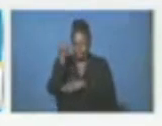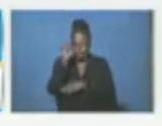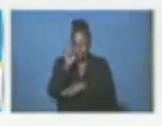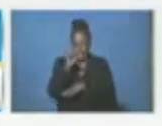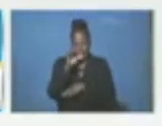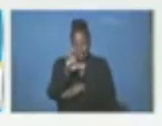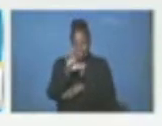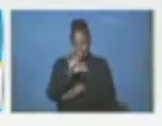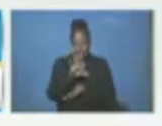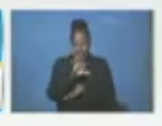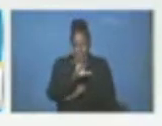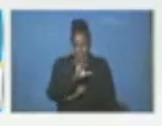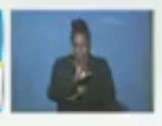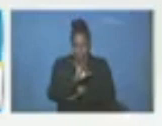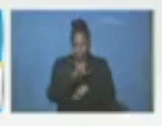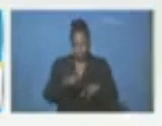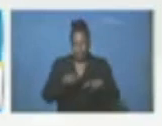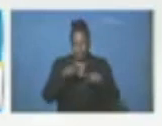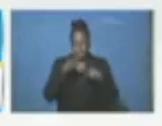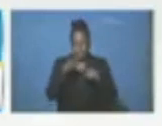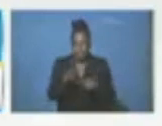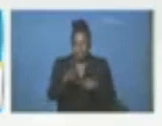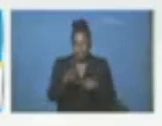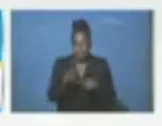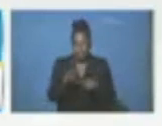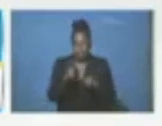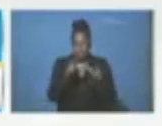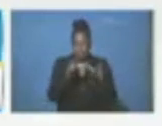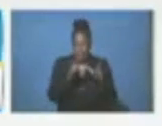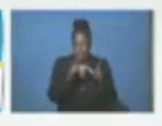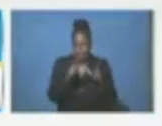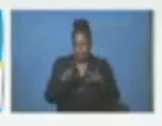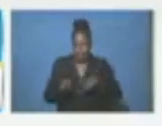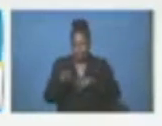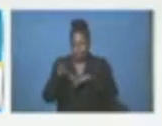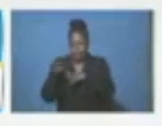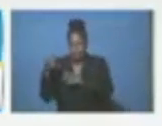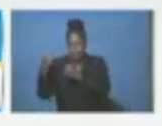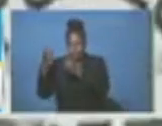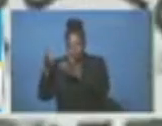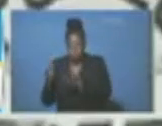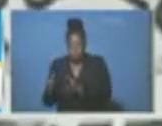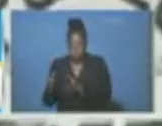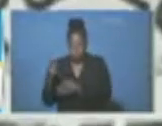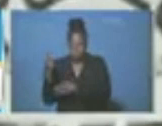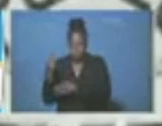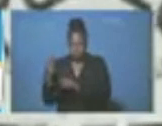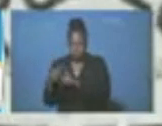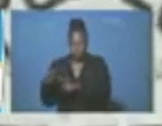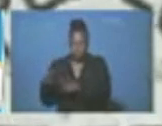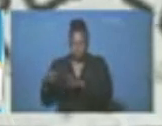they nevertheless gave an exclusive license for tour operators to